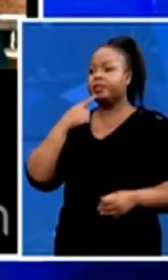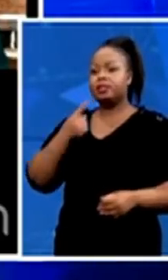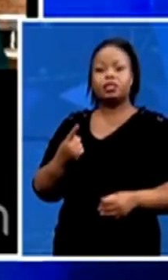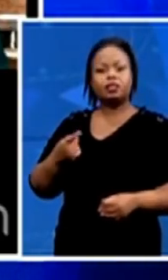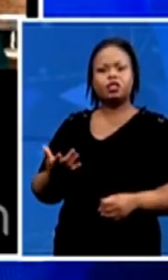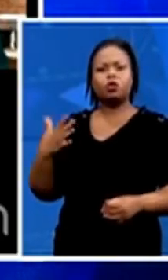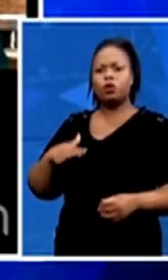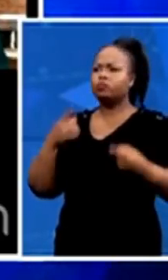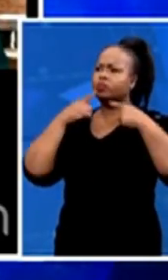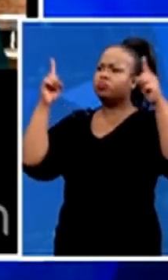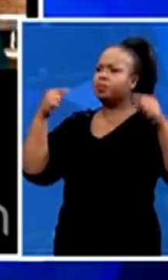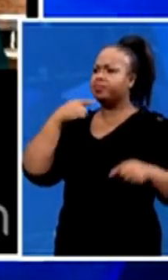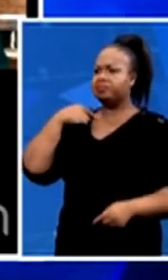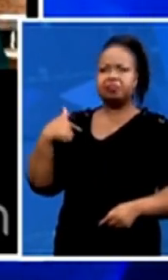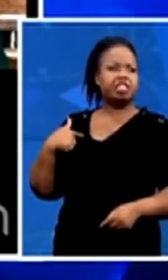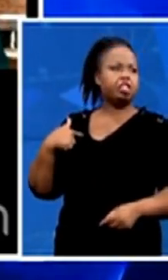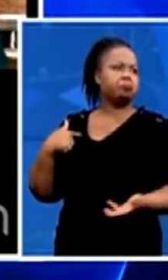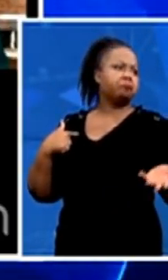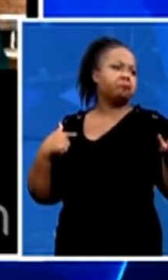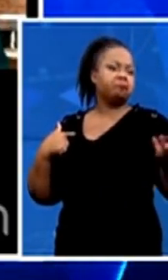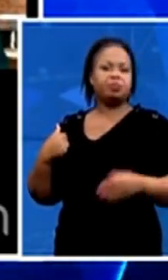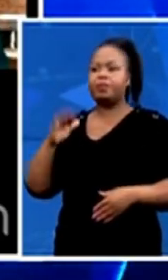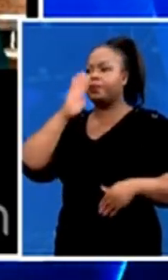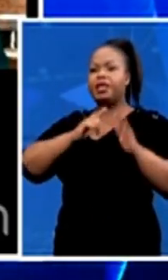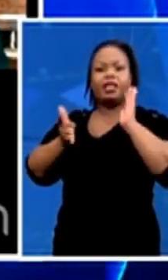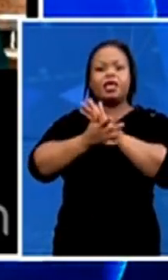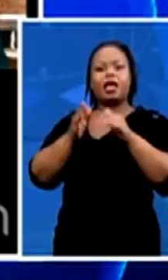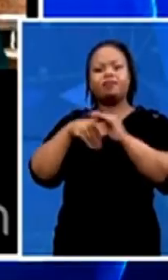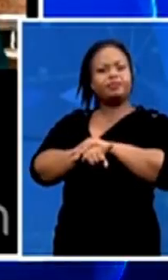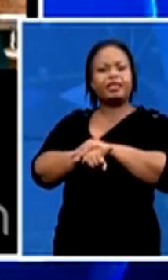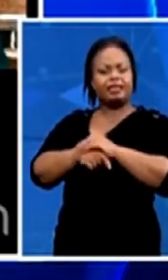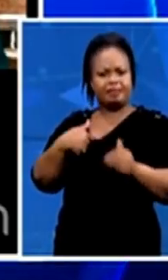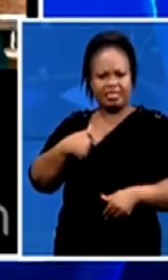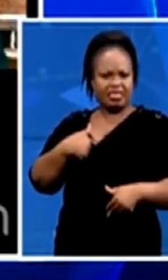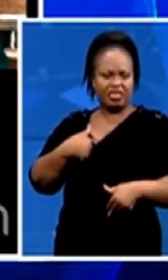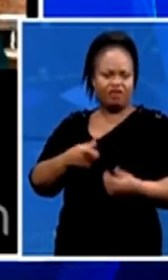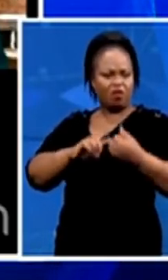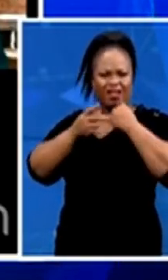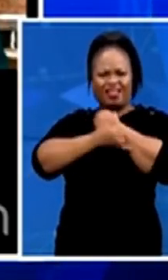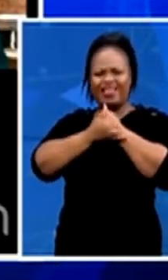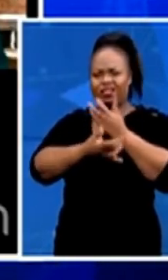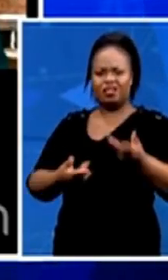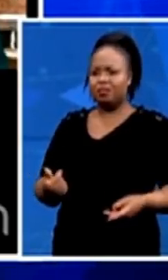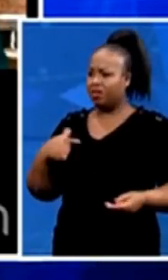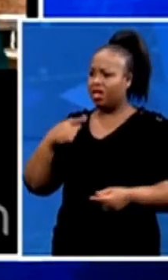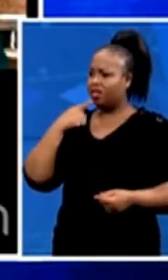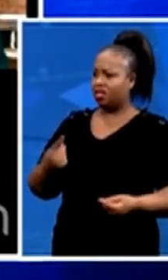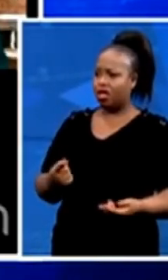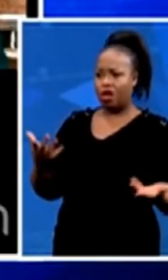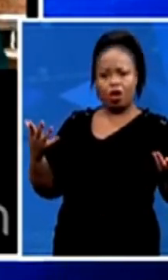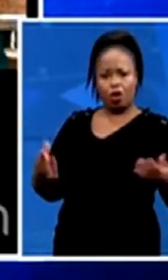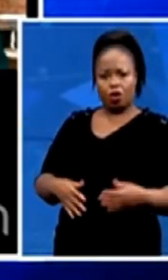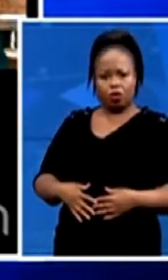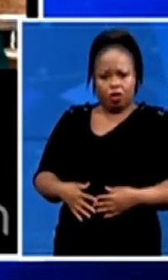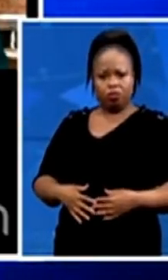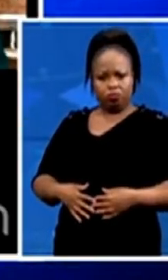an illegal immigrant or whatever, then I can say, well, I'll exercise my right not to oppose